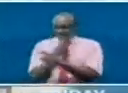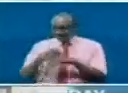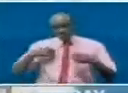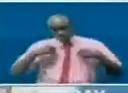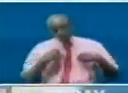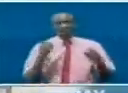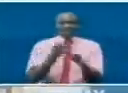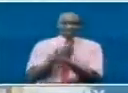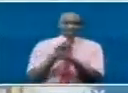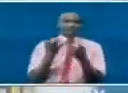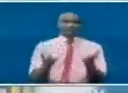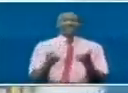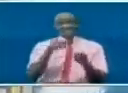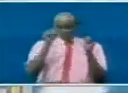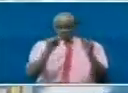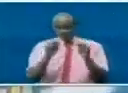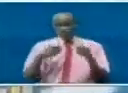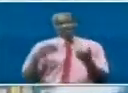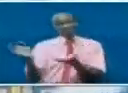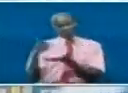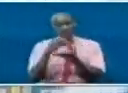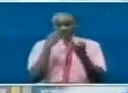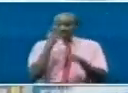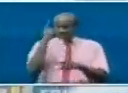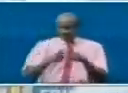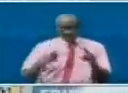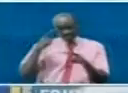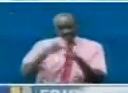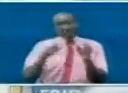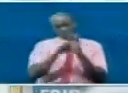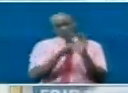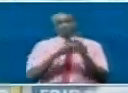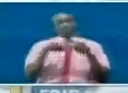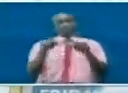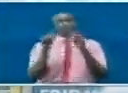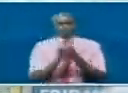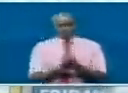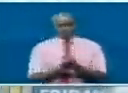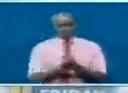to them. She intends to raise money every year to keep the program running.